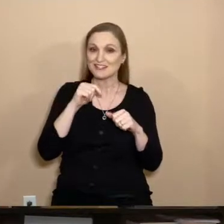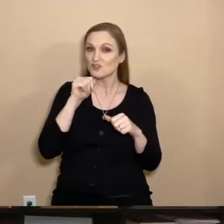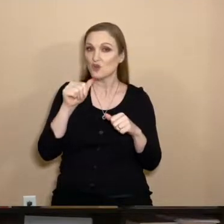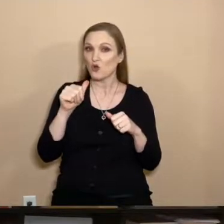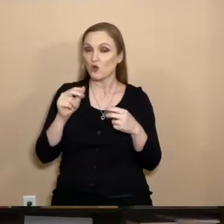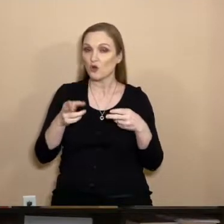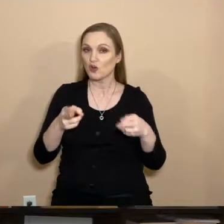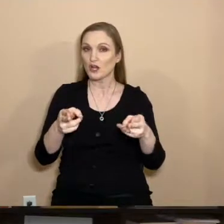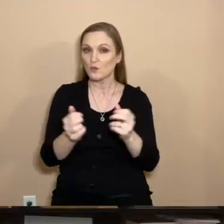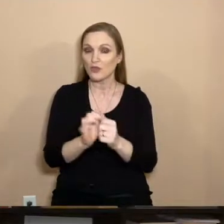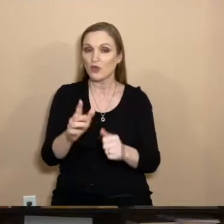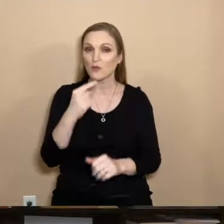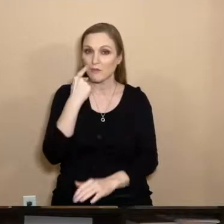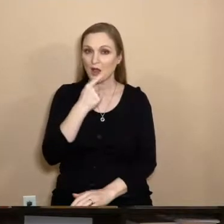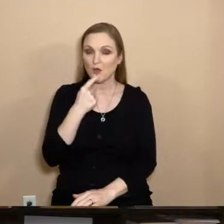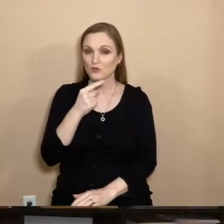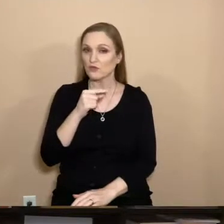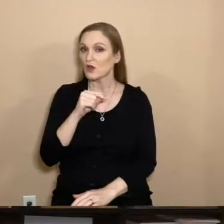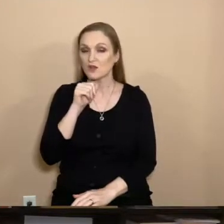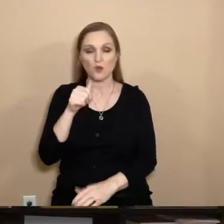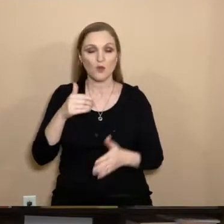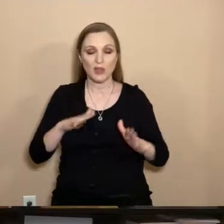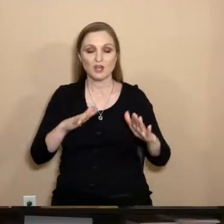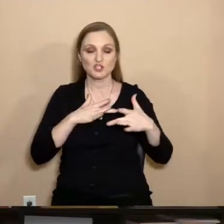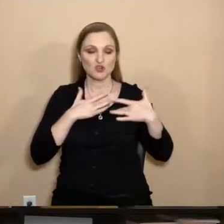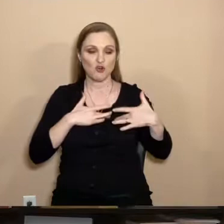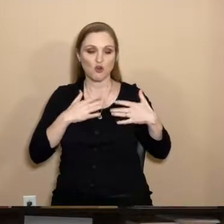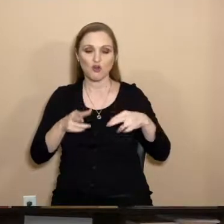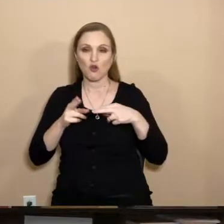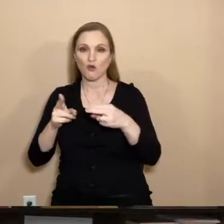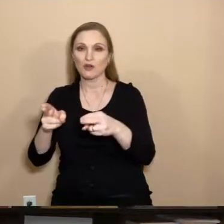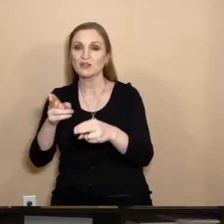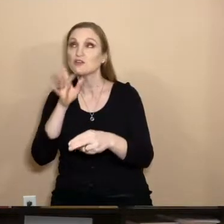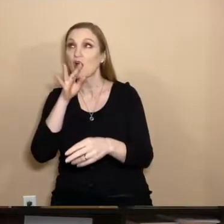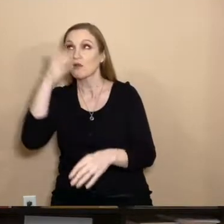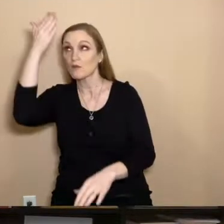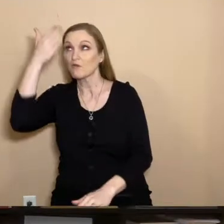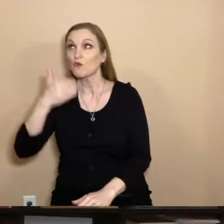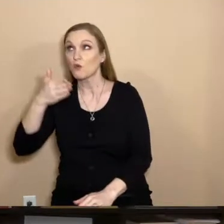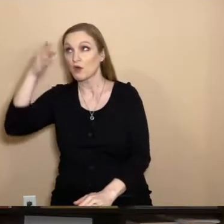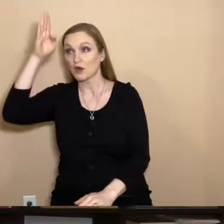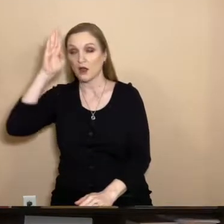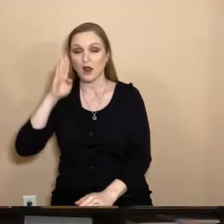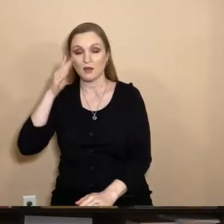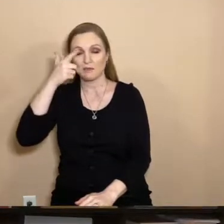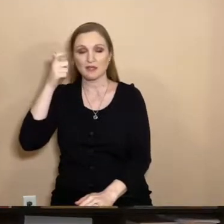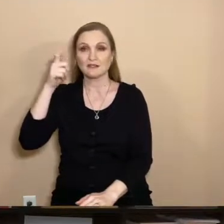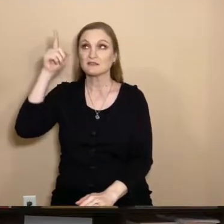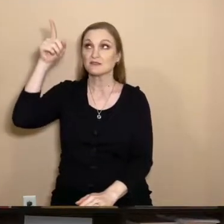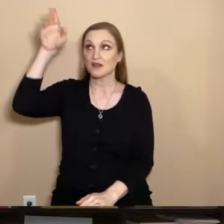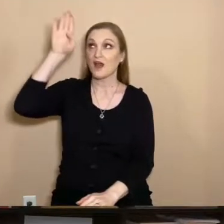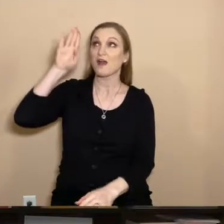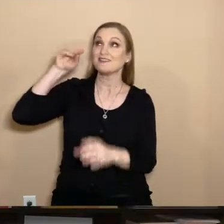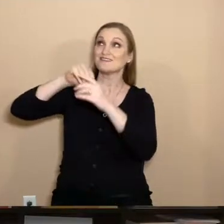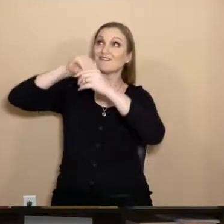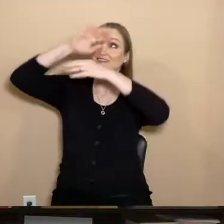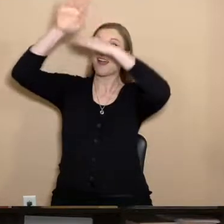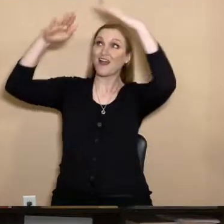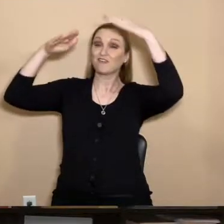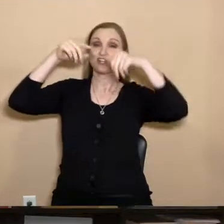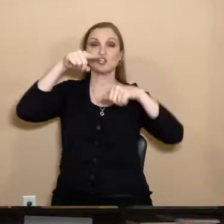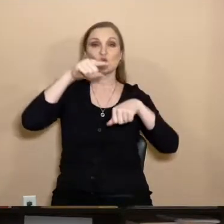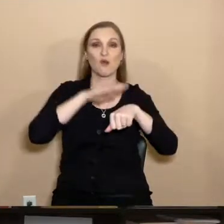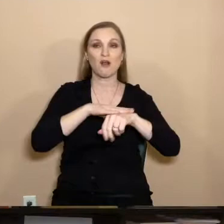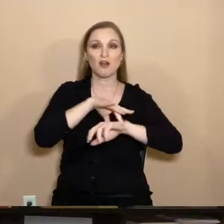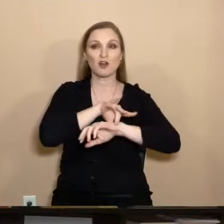with your mouth, nor let your heart be hasty to utter a word before God. For God is in heaven, and you are